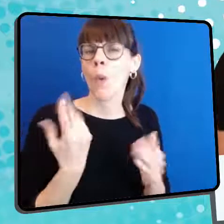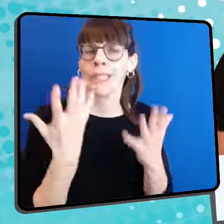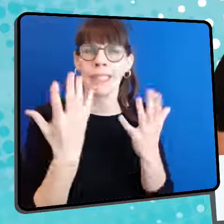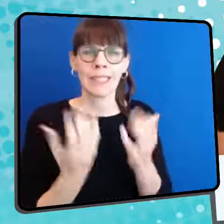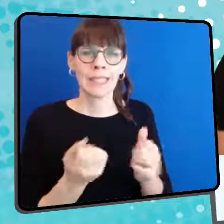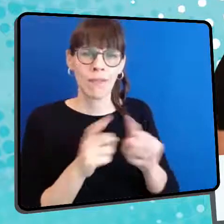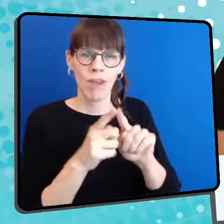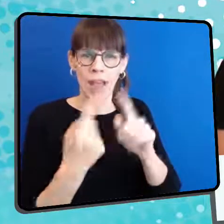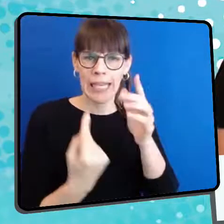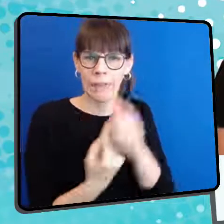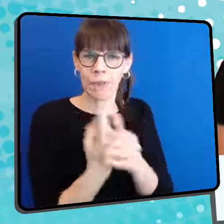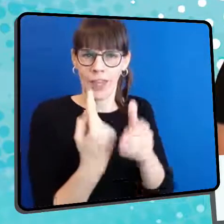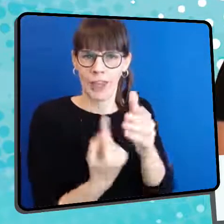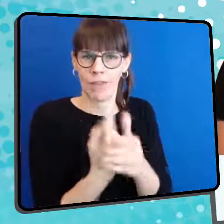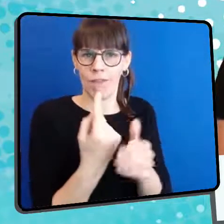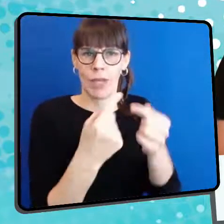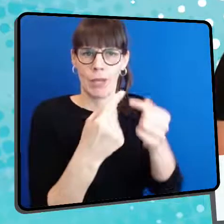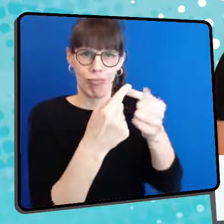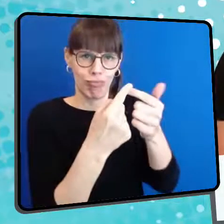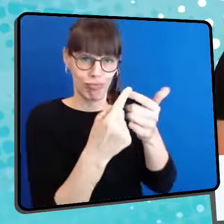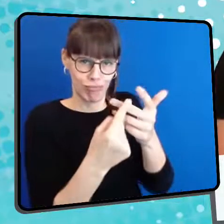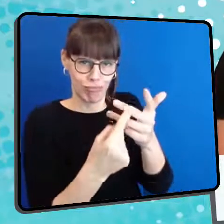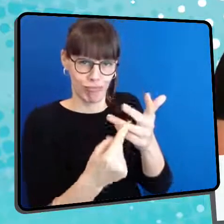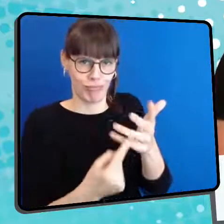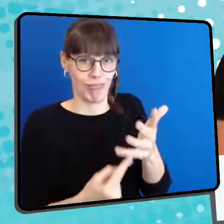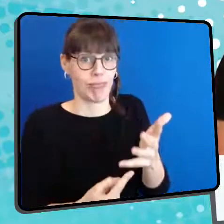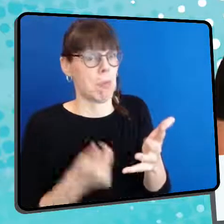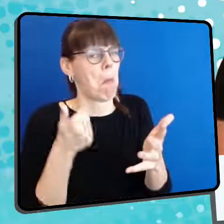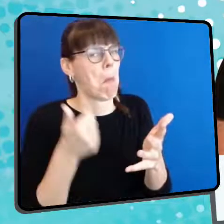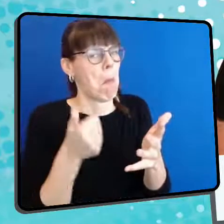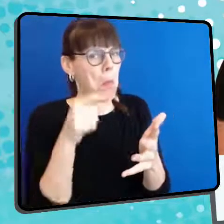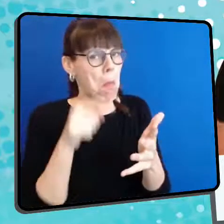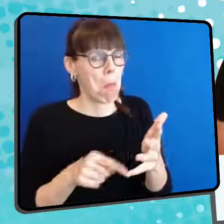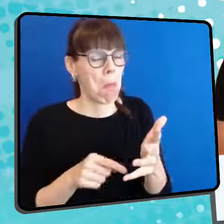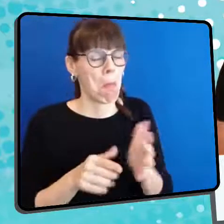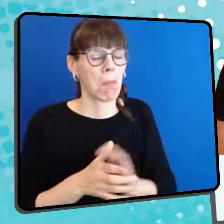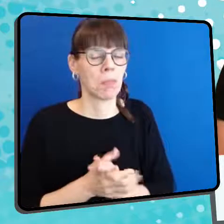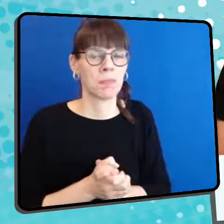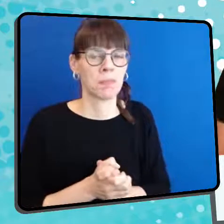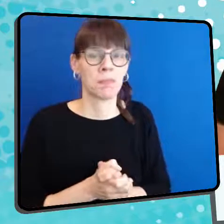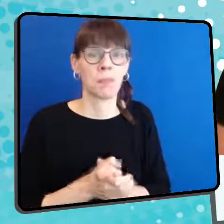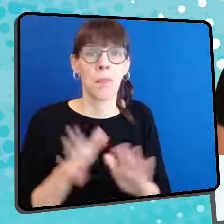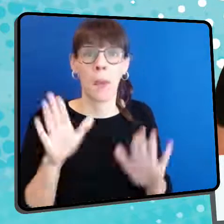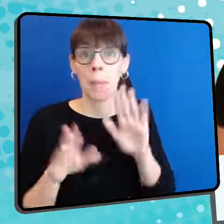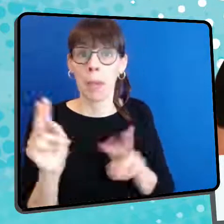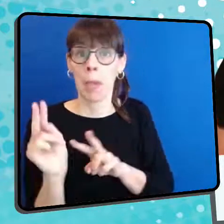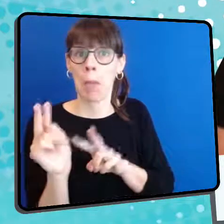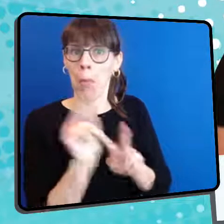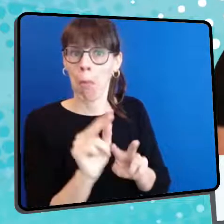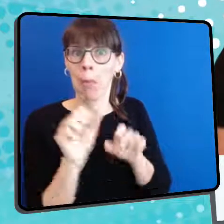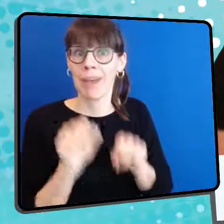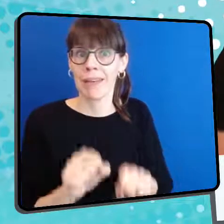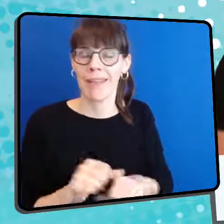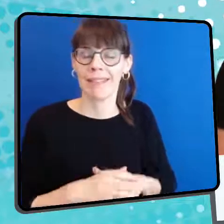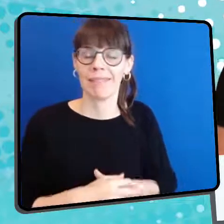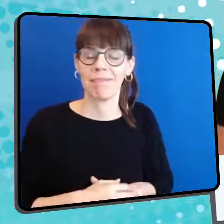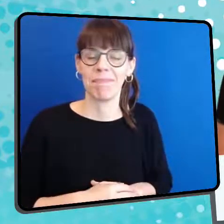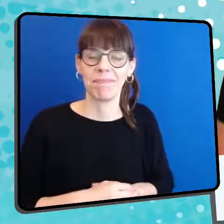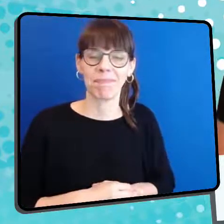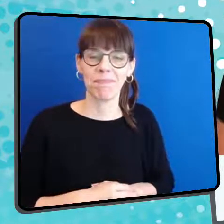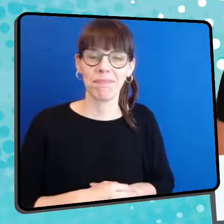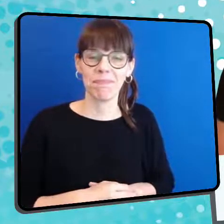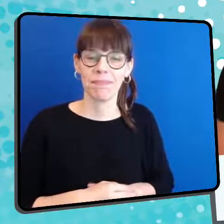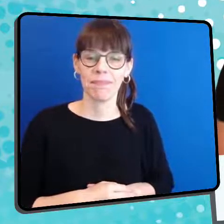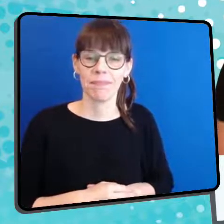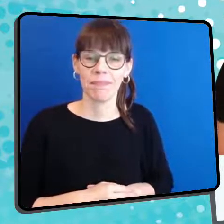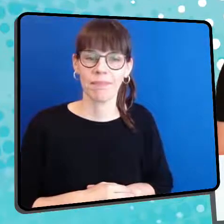are nice to maybe attend. So I don't have a list of upcoming events, but I